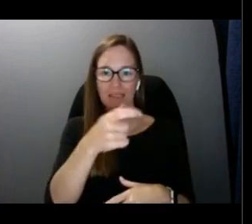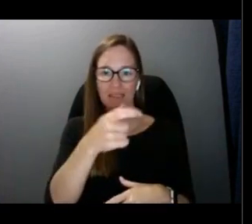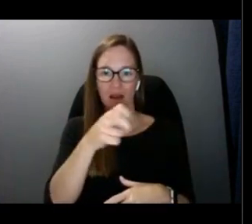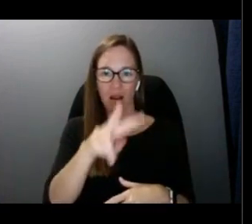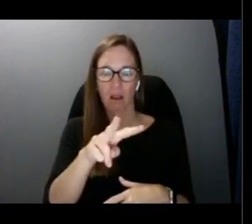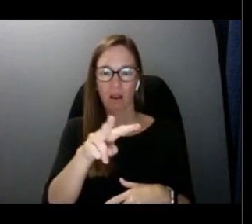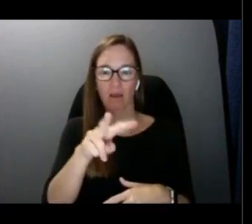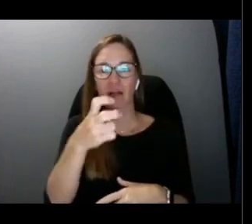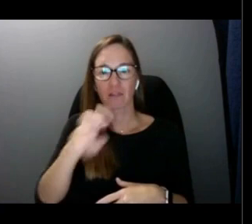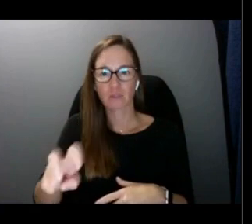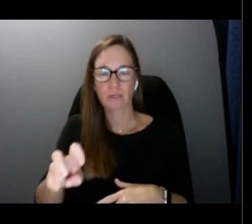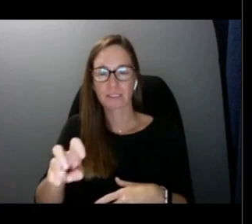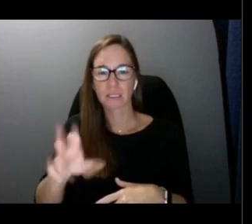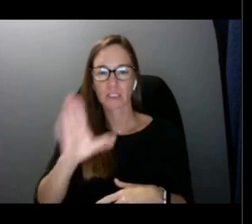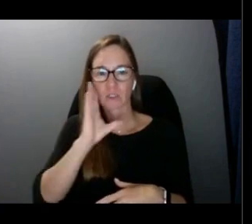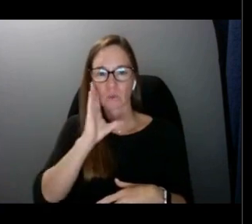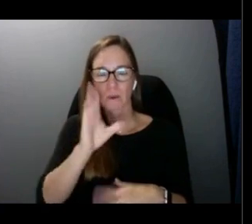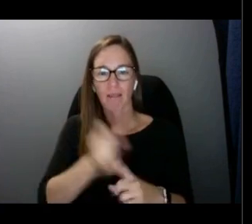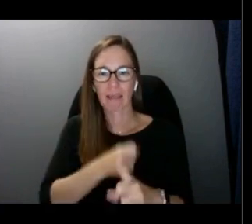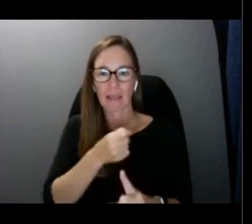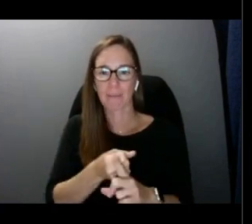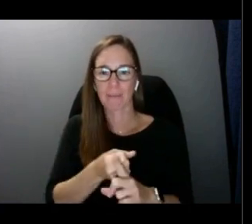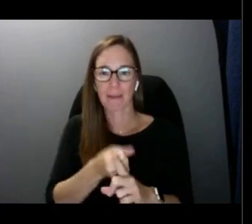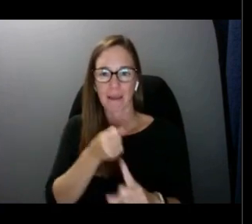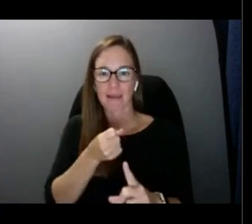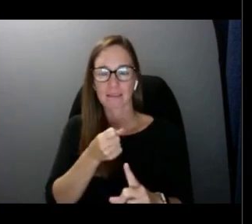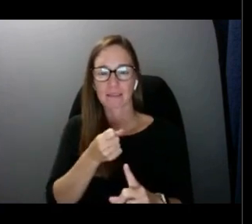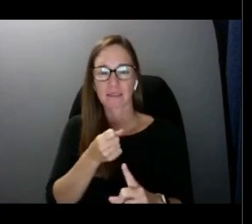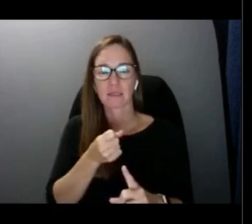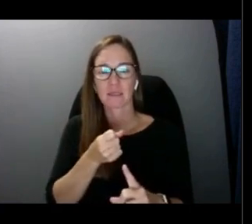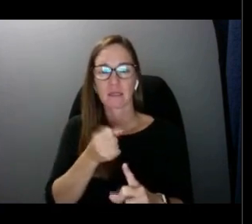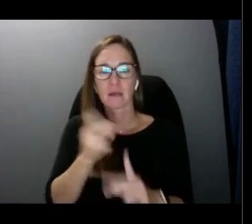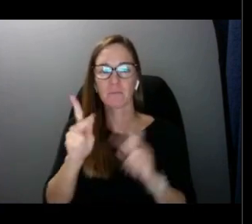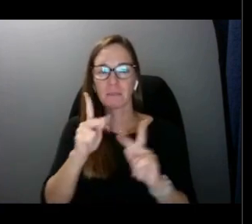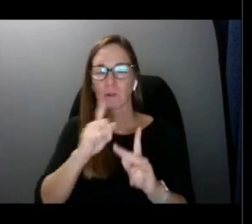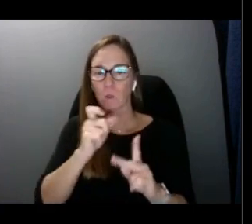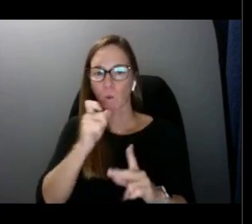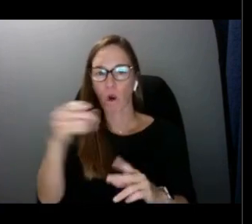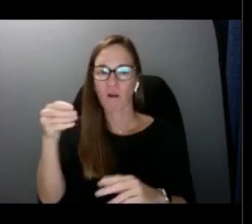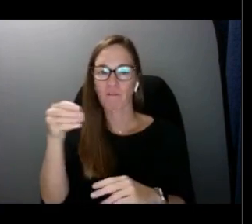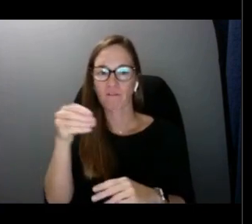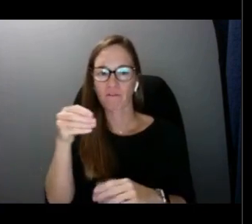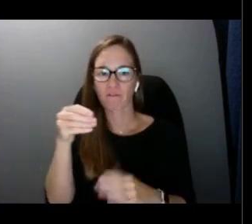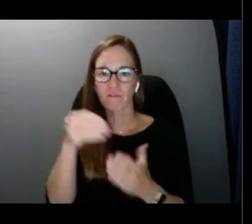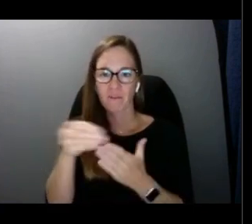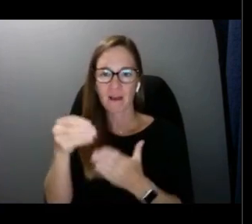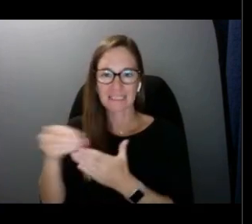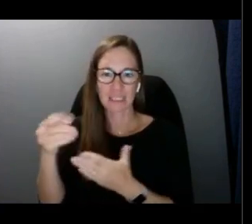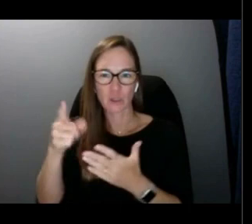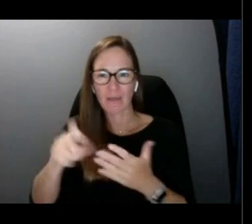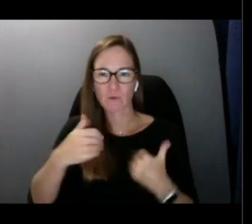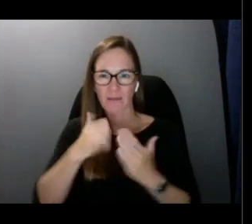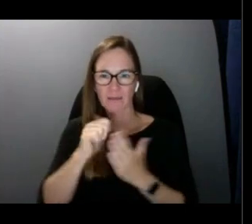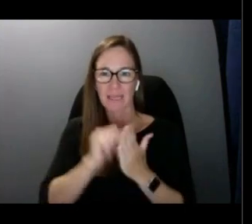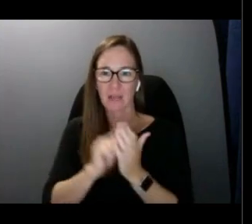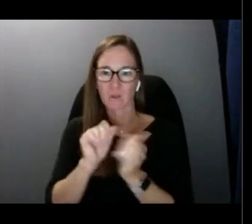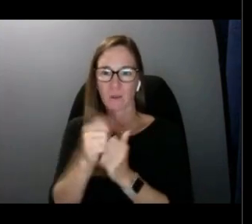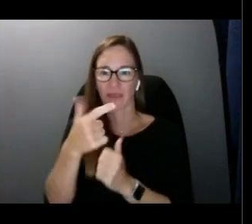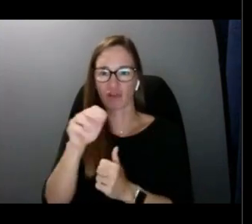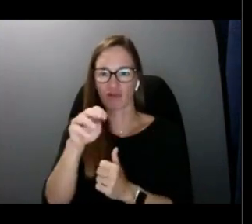The transition will impact folks who are funded. You'll need to have accounts with GEMS,